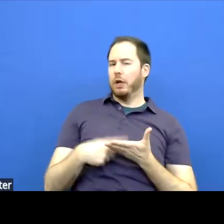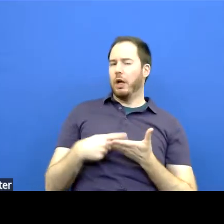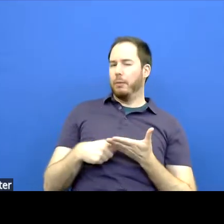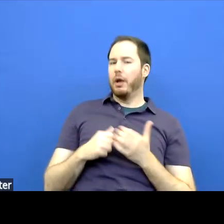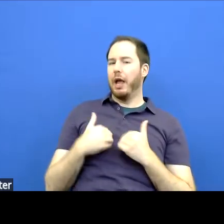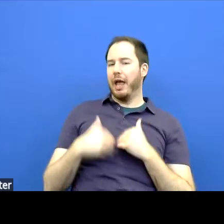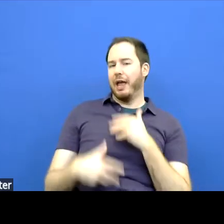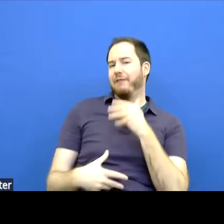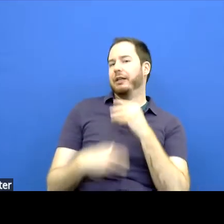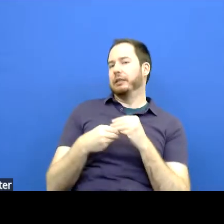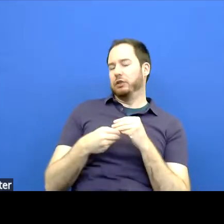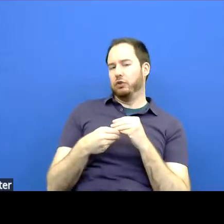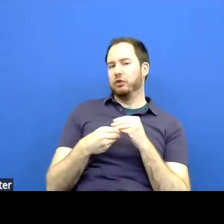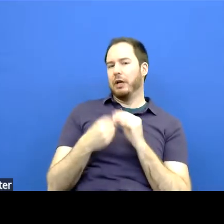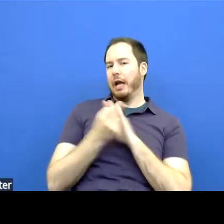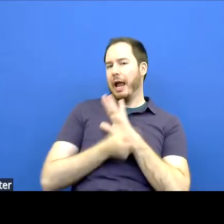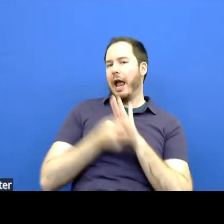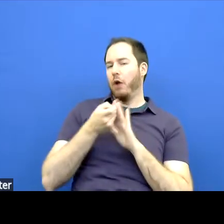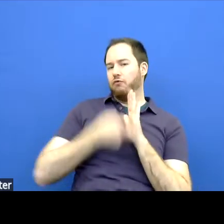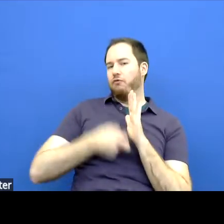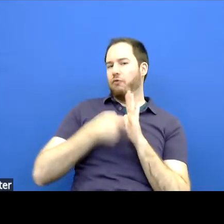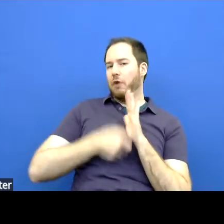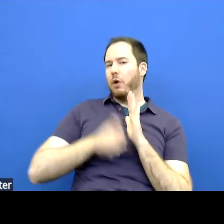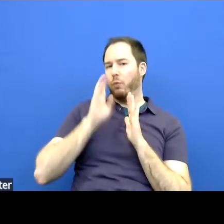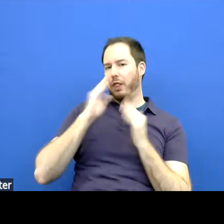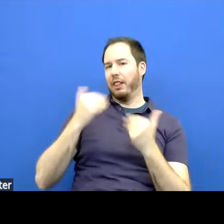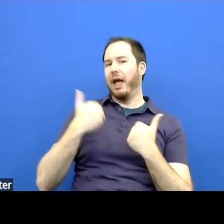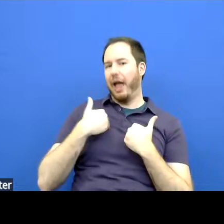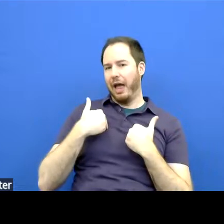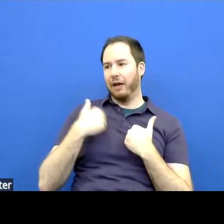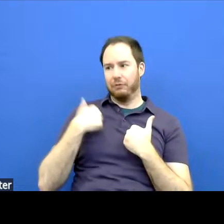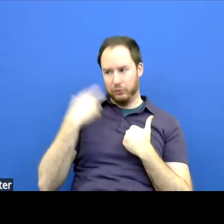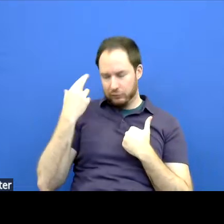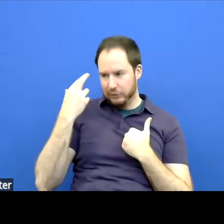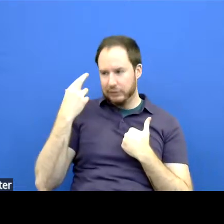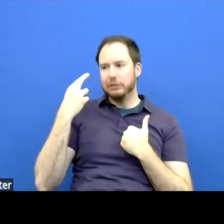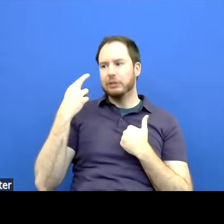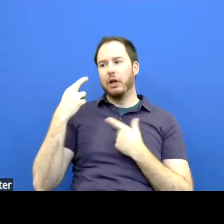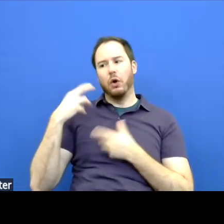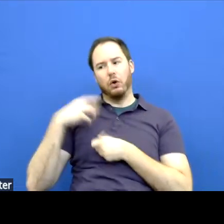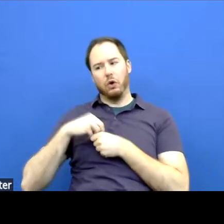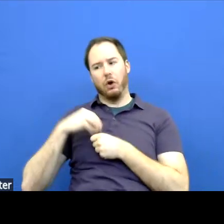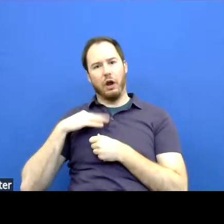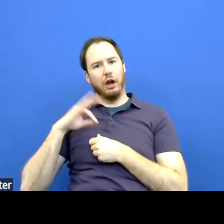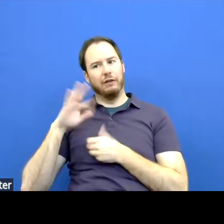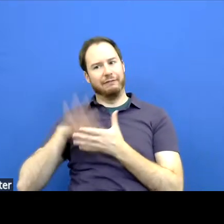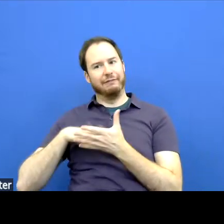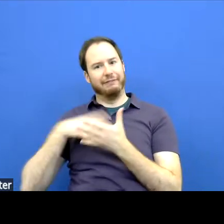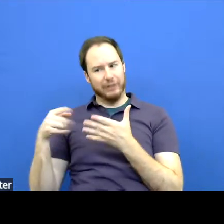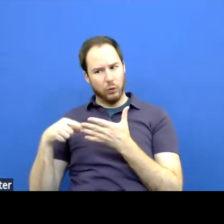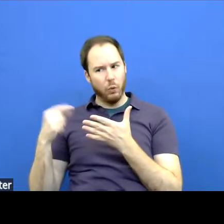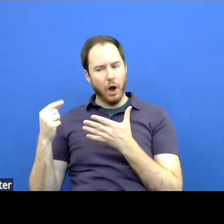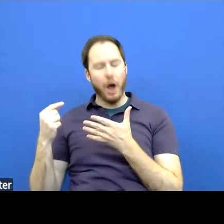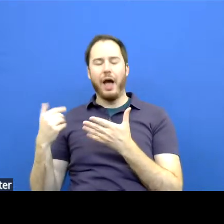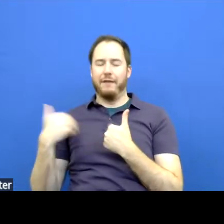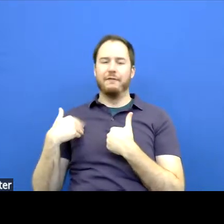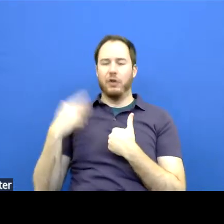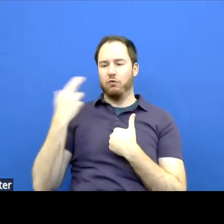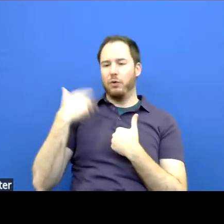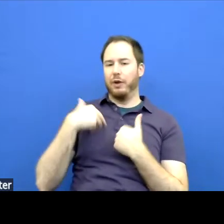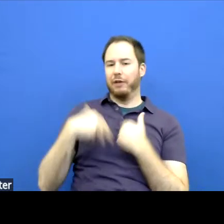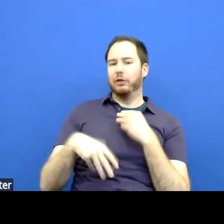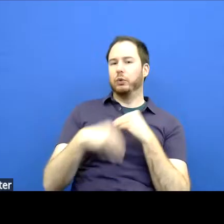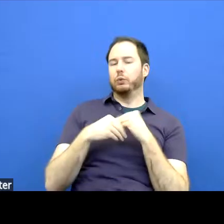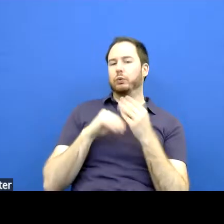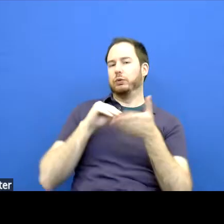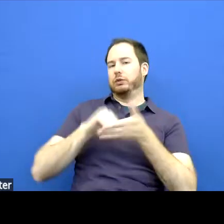an additional hourly rate. We discovered nowhere in our fee schedule is that hourly rate. So that's why you'll see there's a new entry